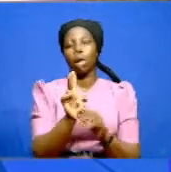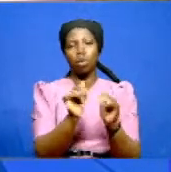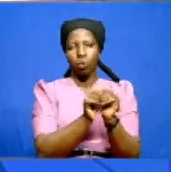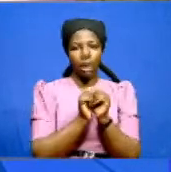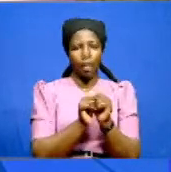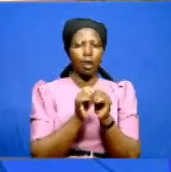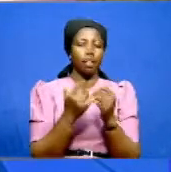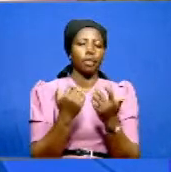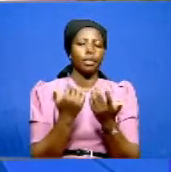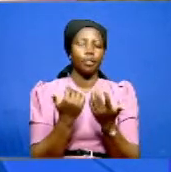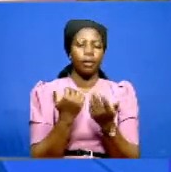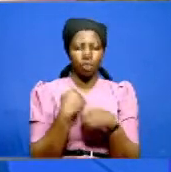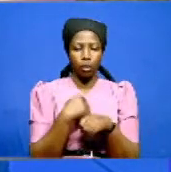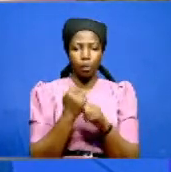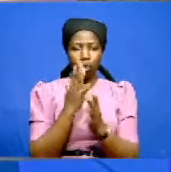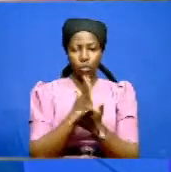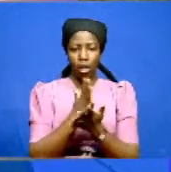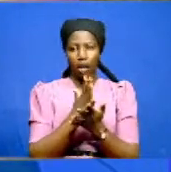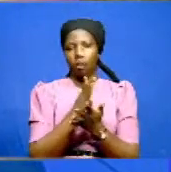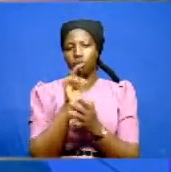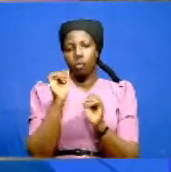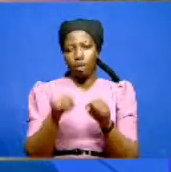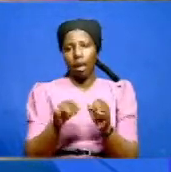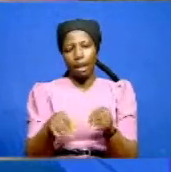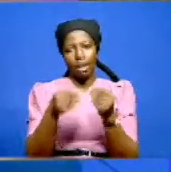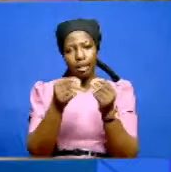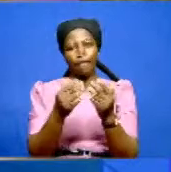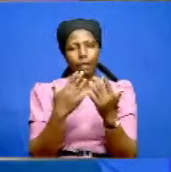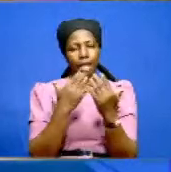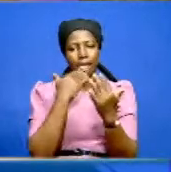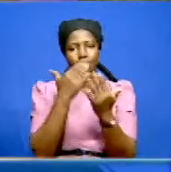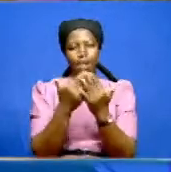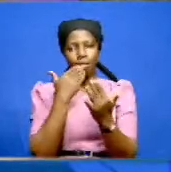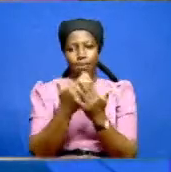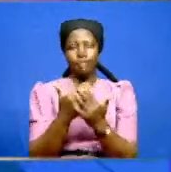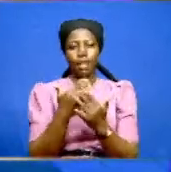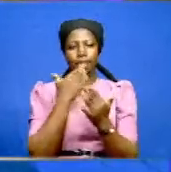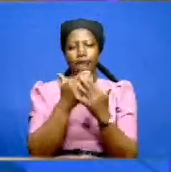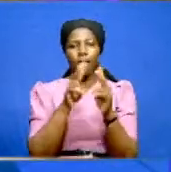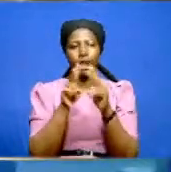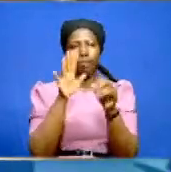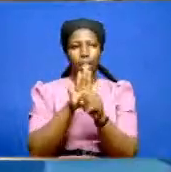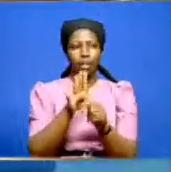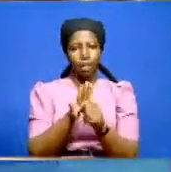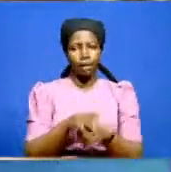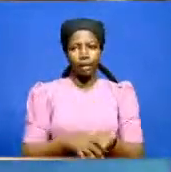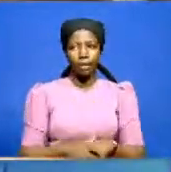that you can give the vote of thanks. Thank you very much.